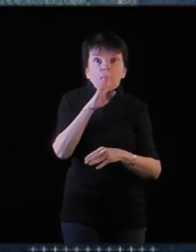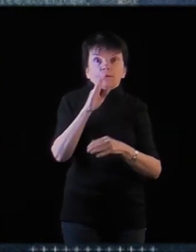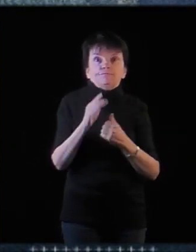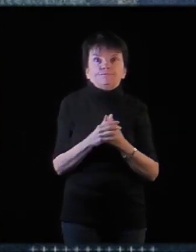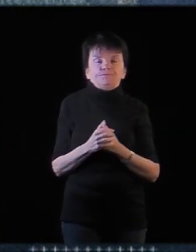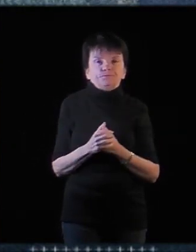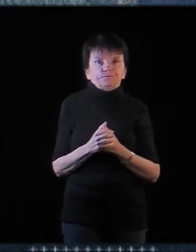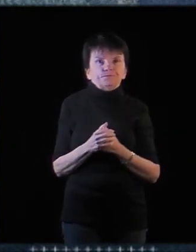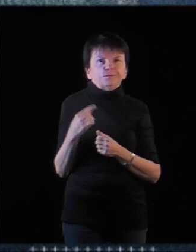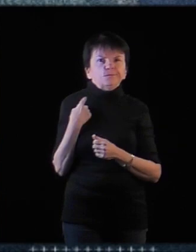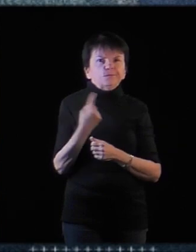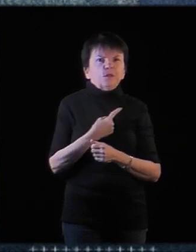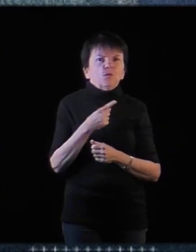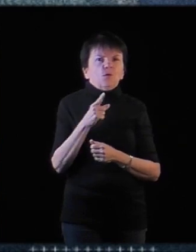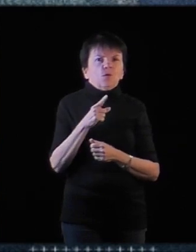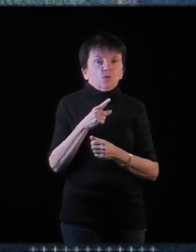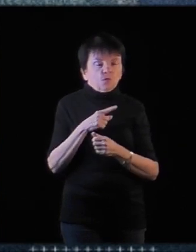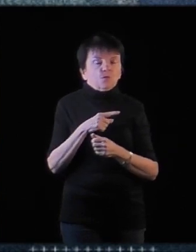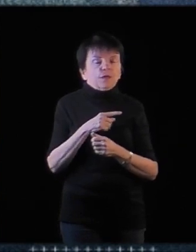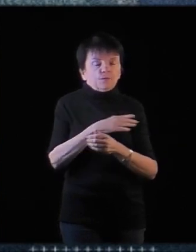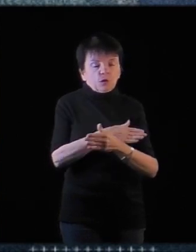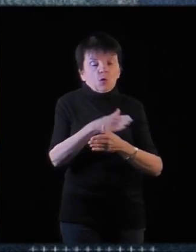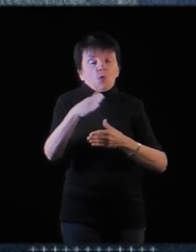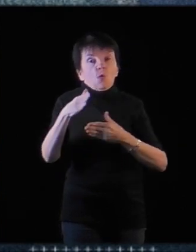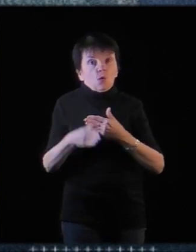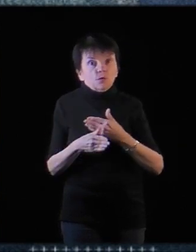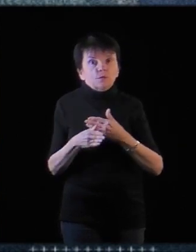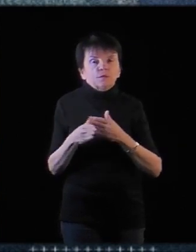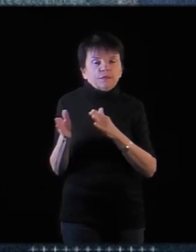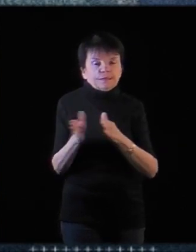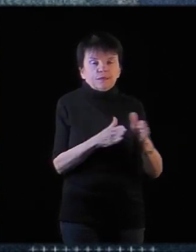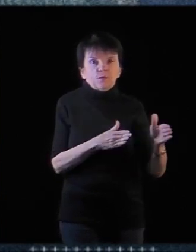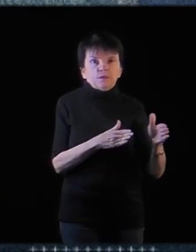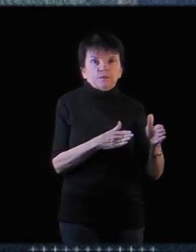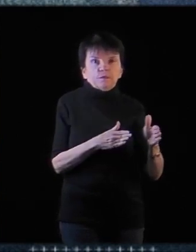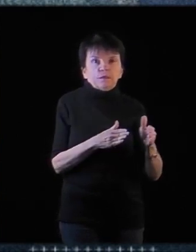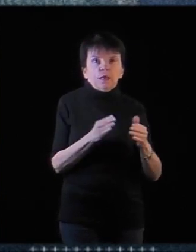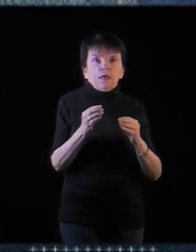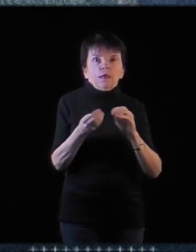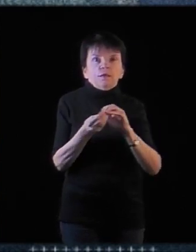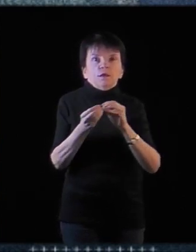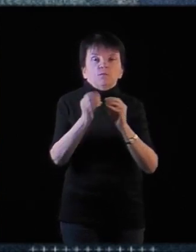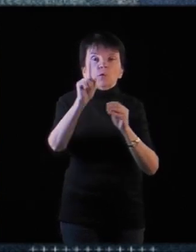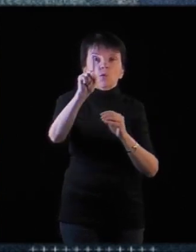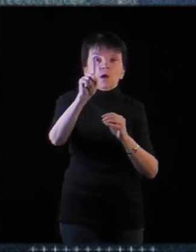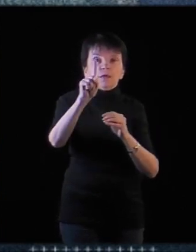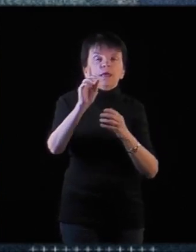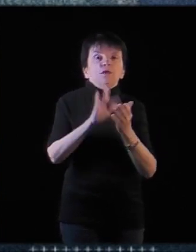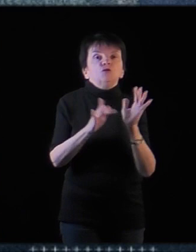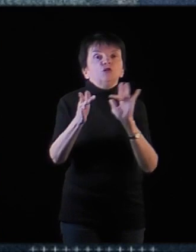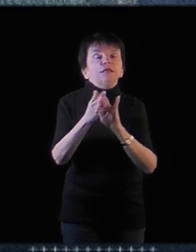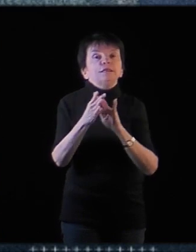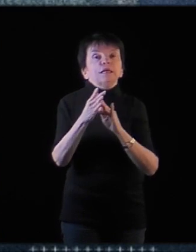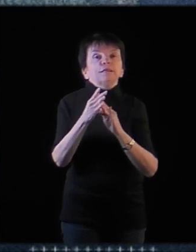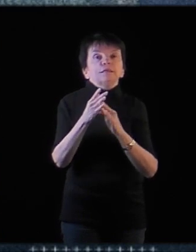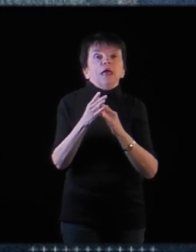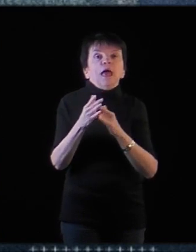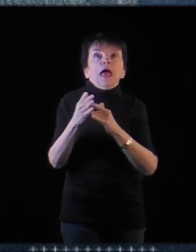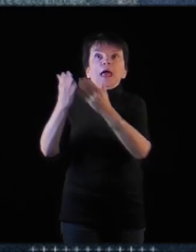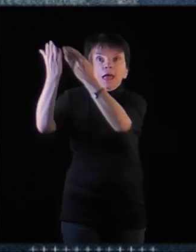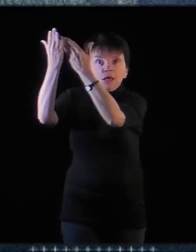this as we bring this series to a close. Number one is that Jesus has brought the